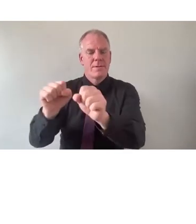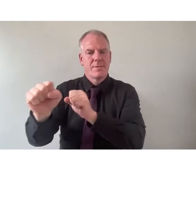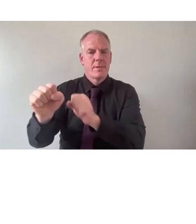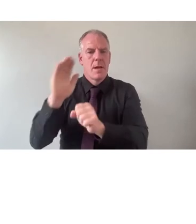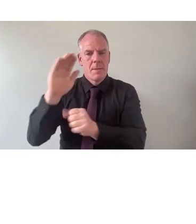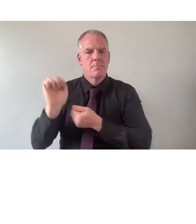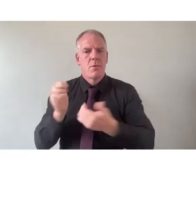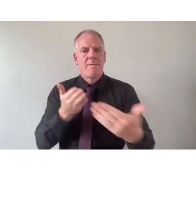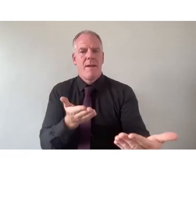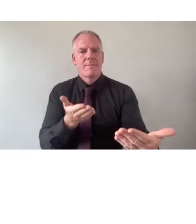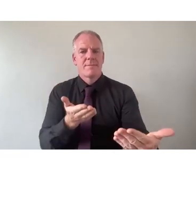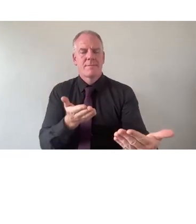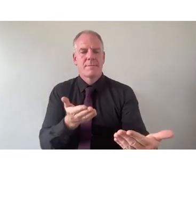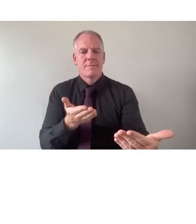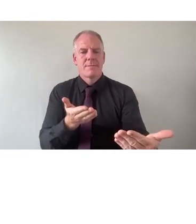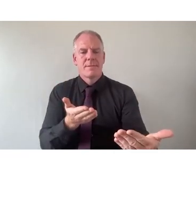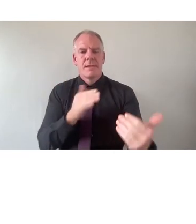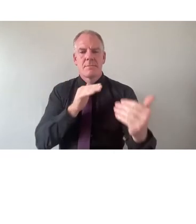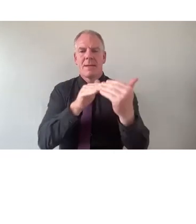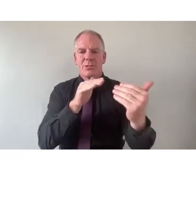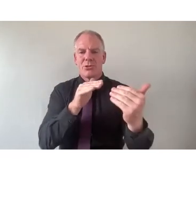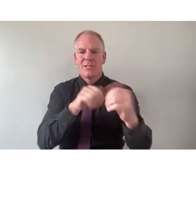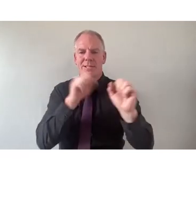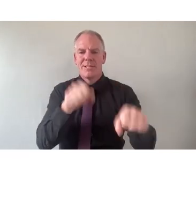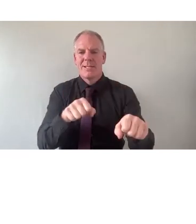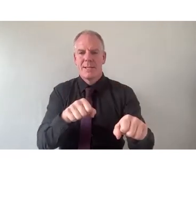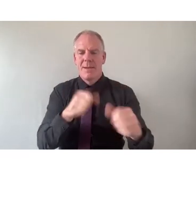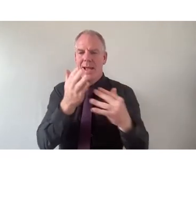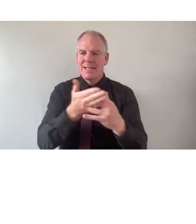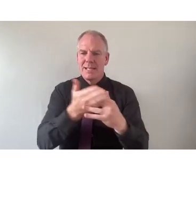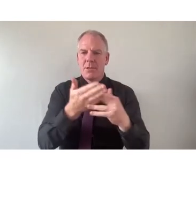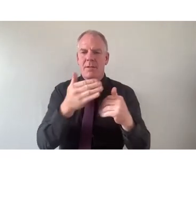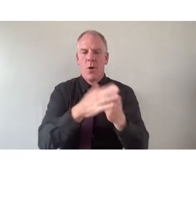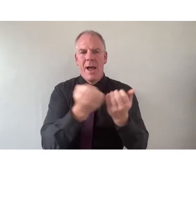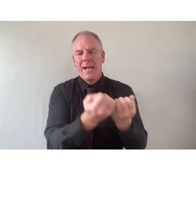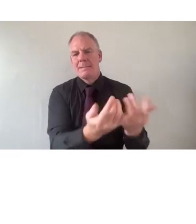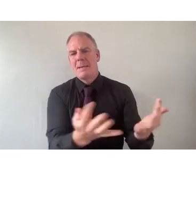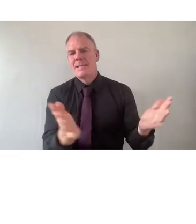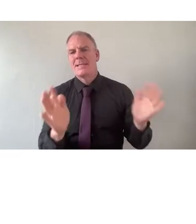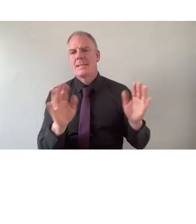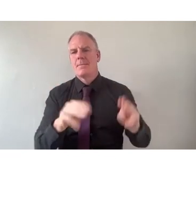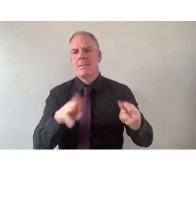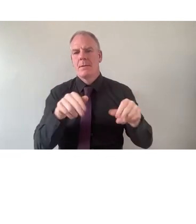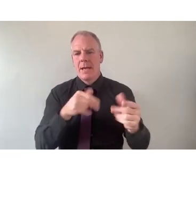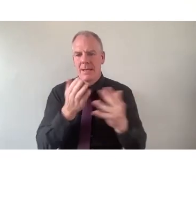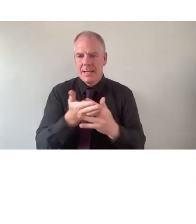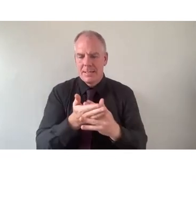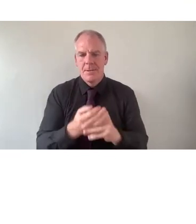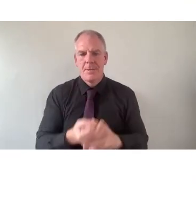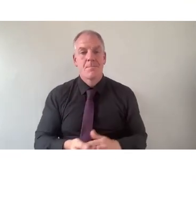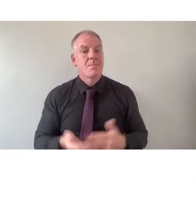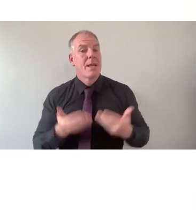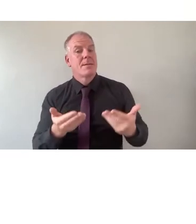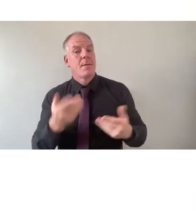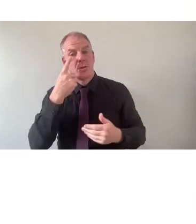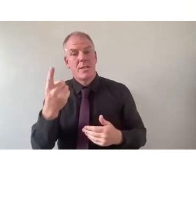to provide services that are designed in such a way that they're accessible to as many persons as possible. So currently we see that, in, for